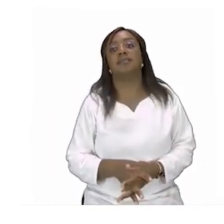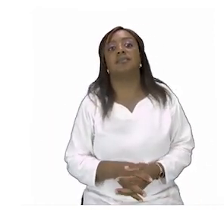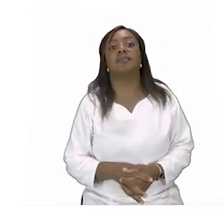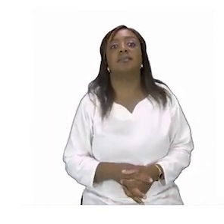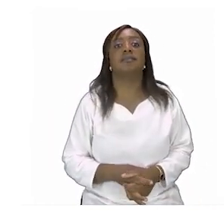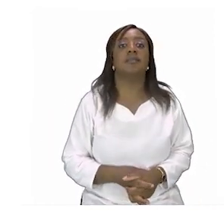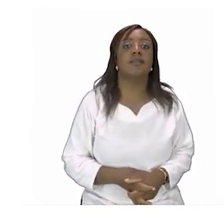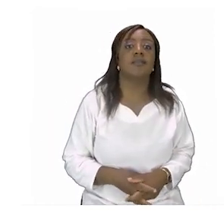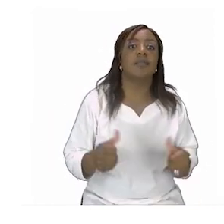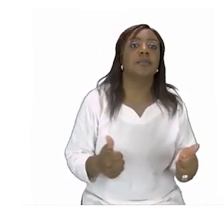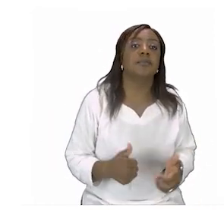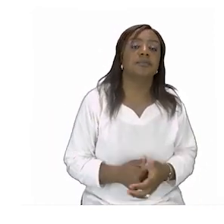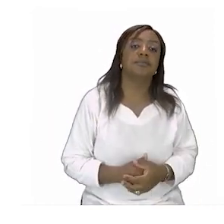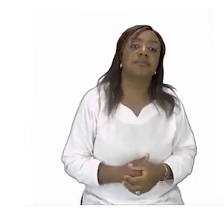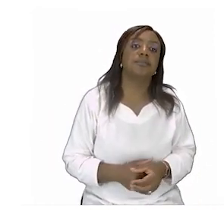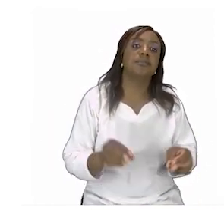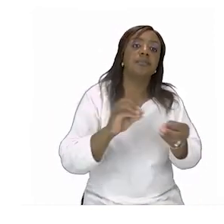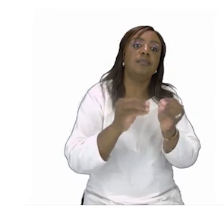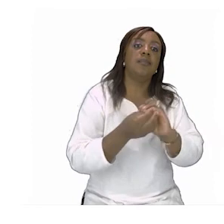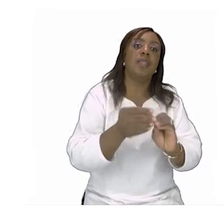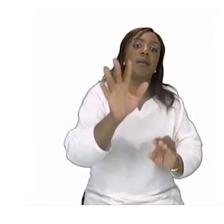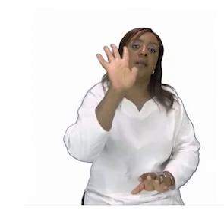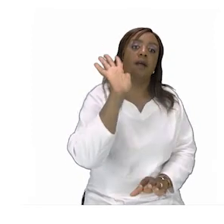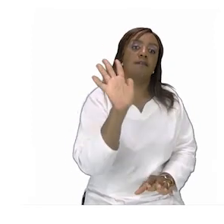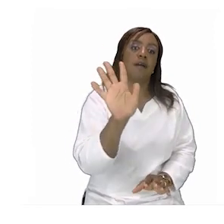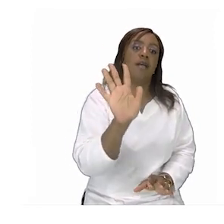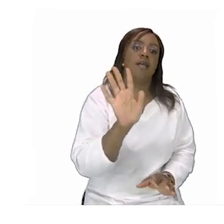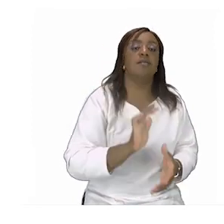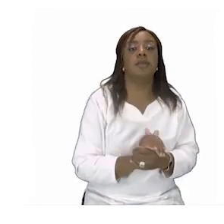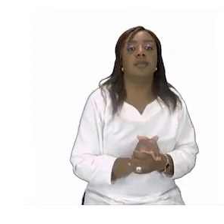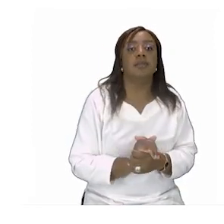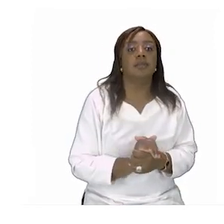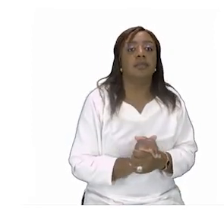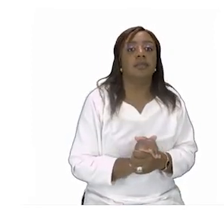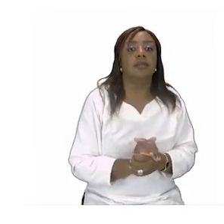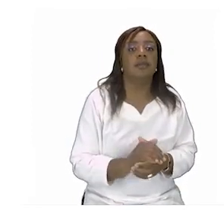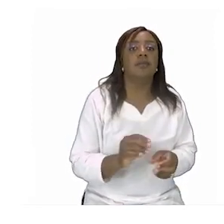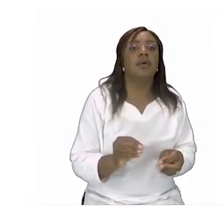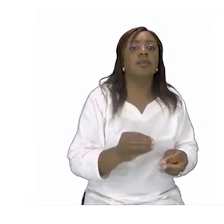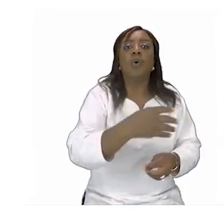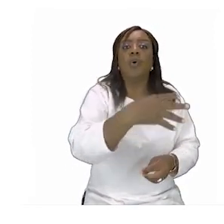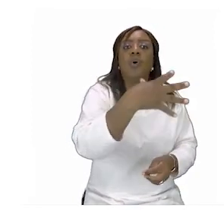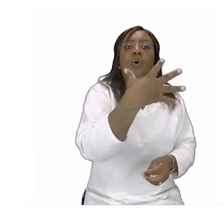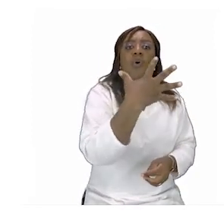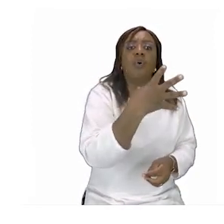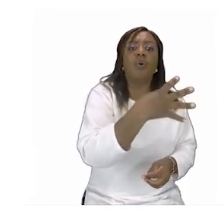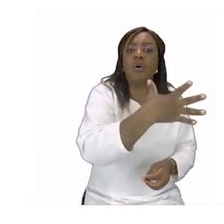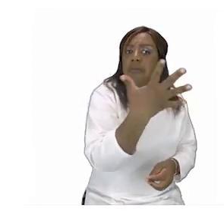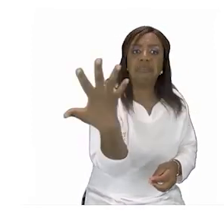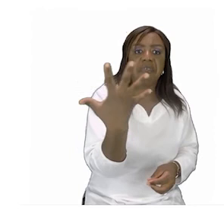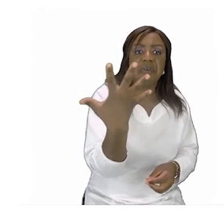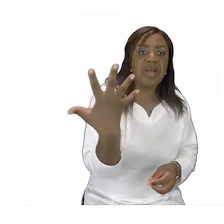Very good. Now let us move on to number five. Number five says,